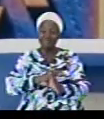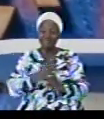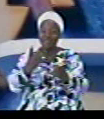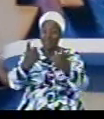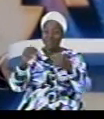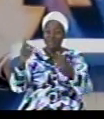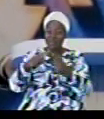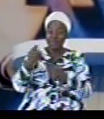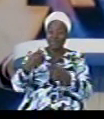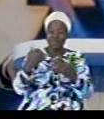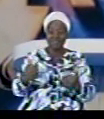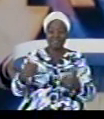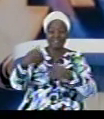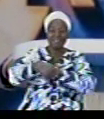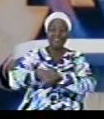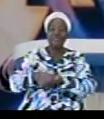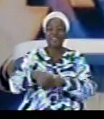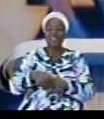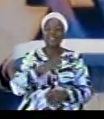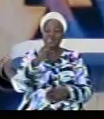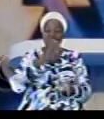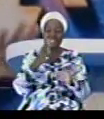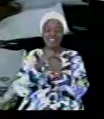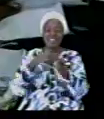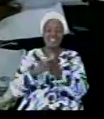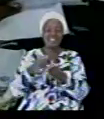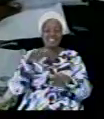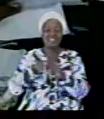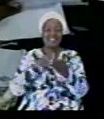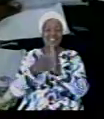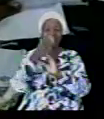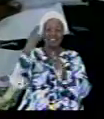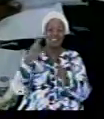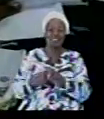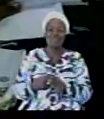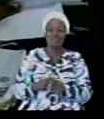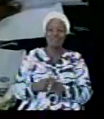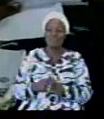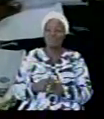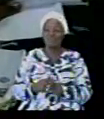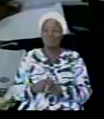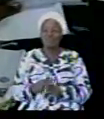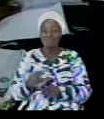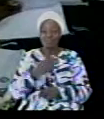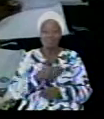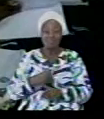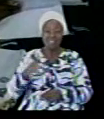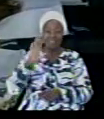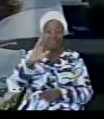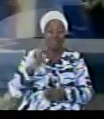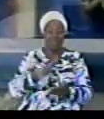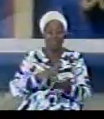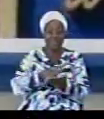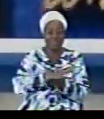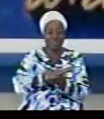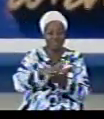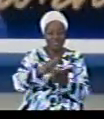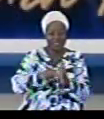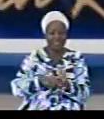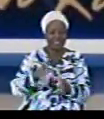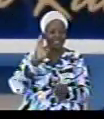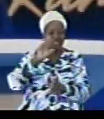coming to you tonight. You will catch it in Jesus' name. and thy righteousness shall